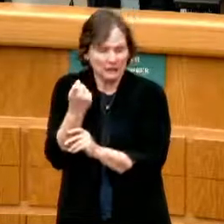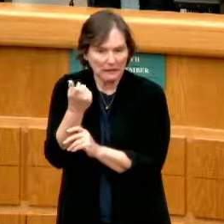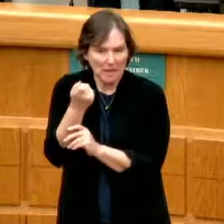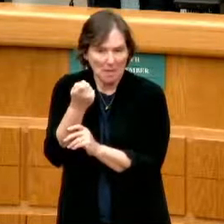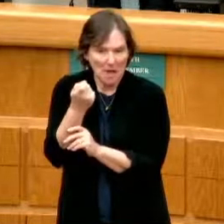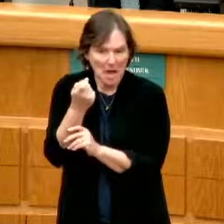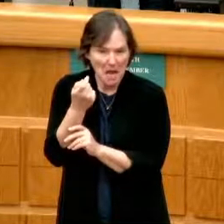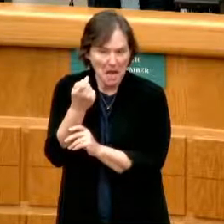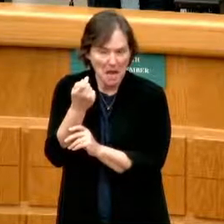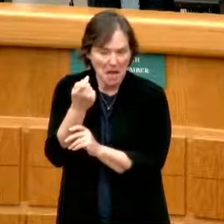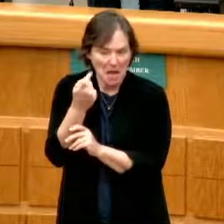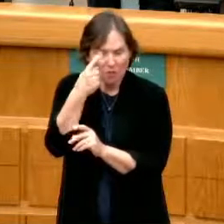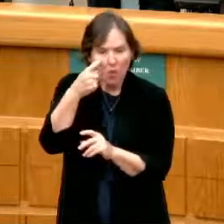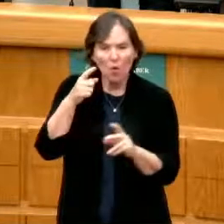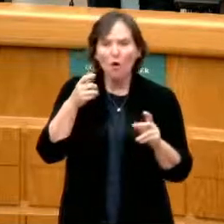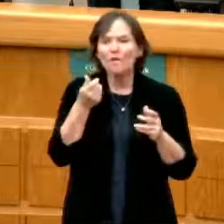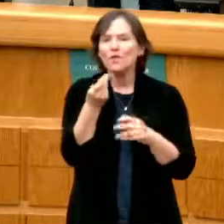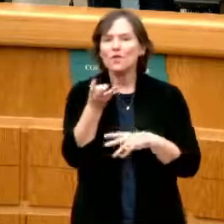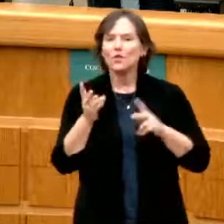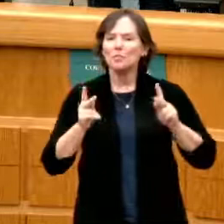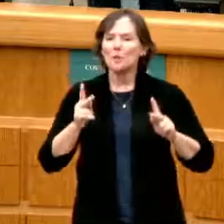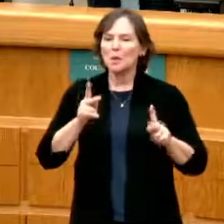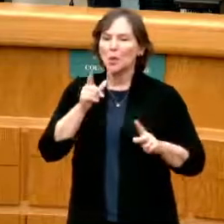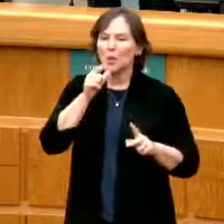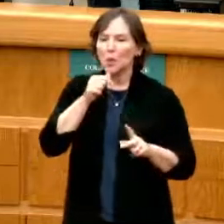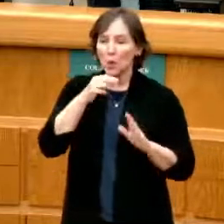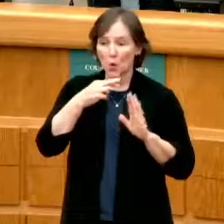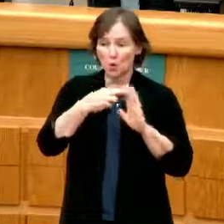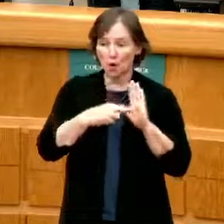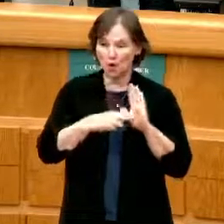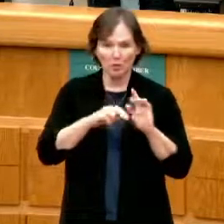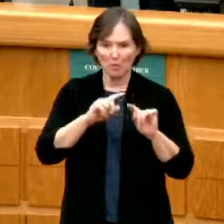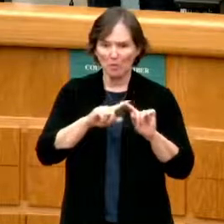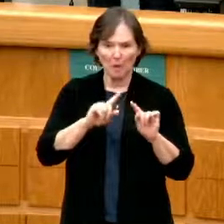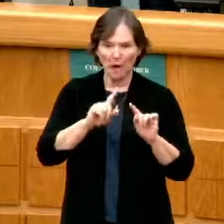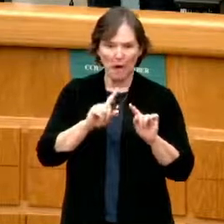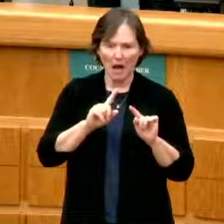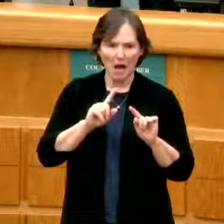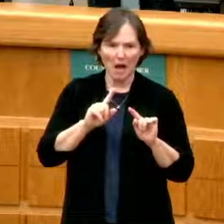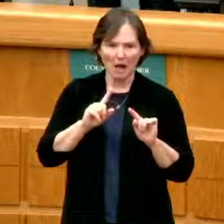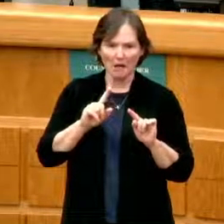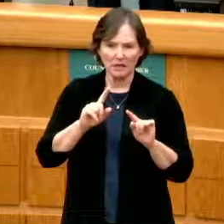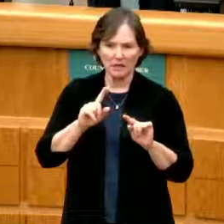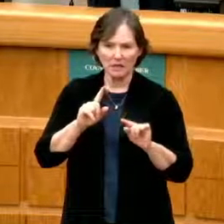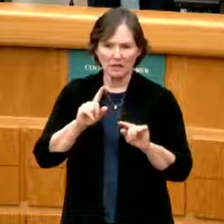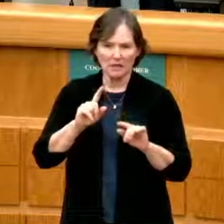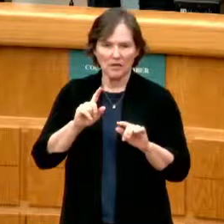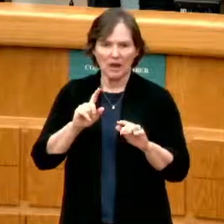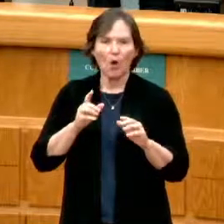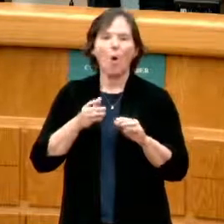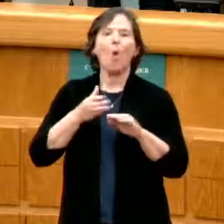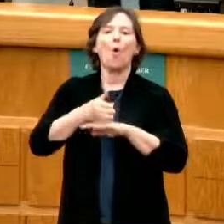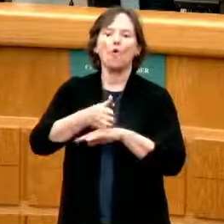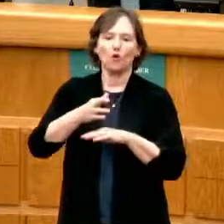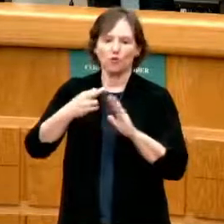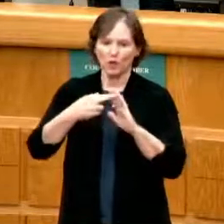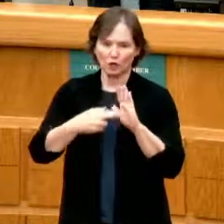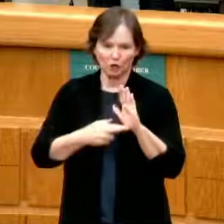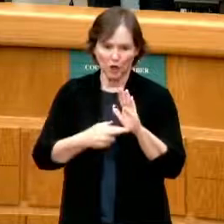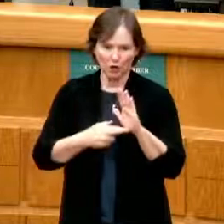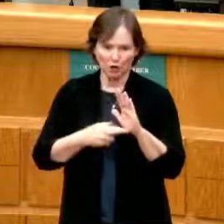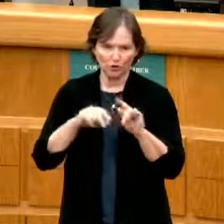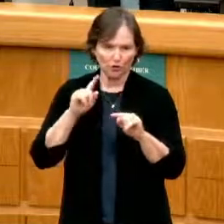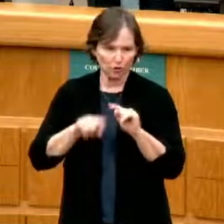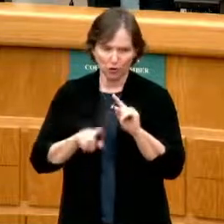for those that were registered that were not able to attend. What we want to emphasize, and this is exactly what